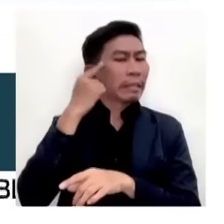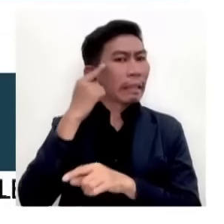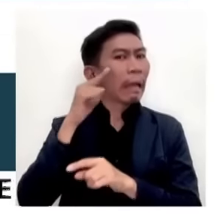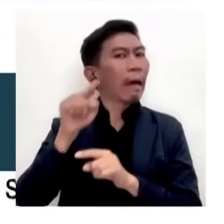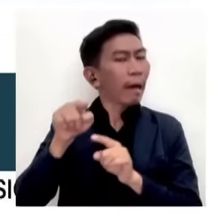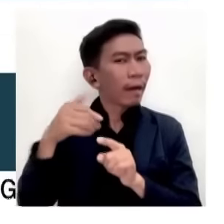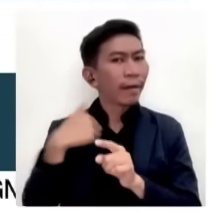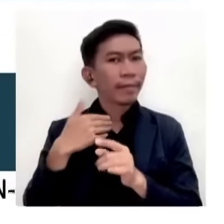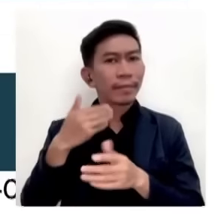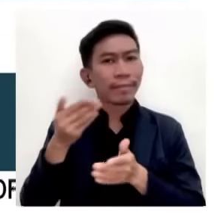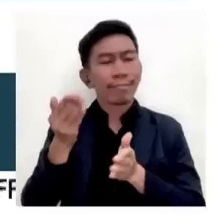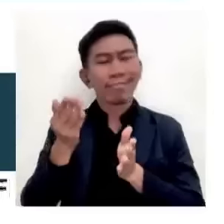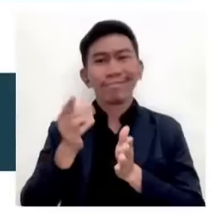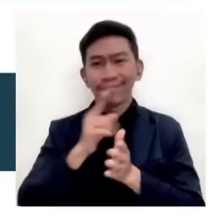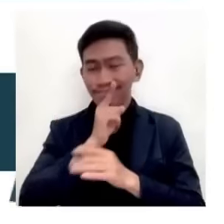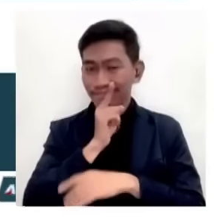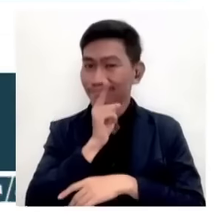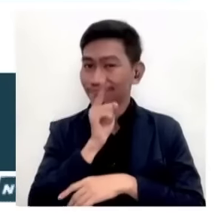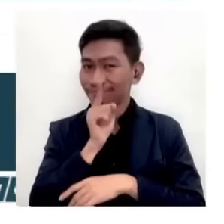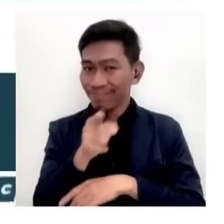was really